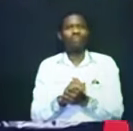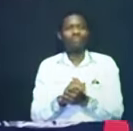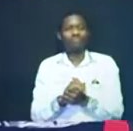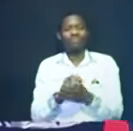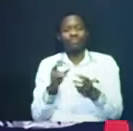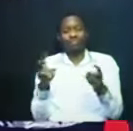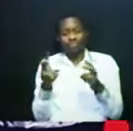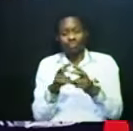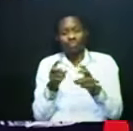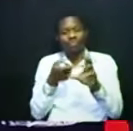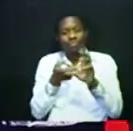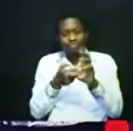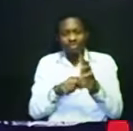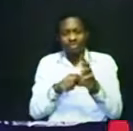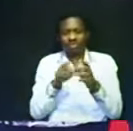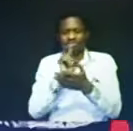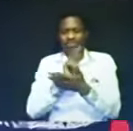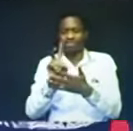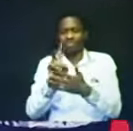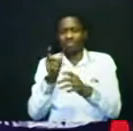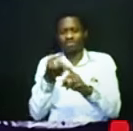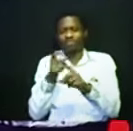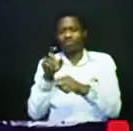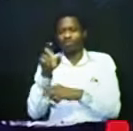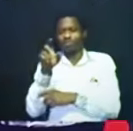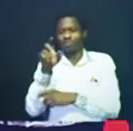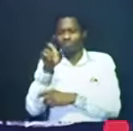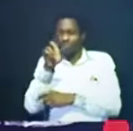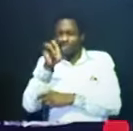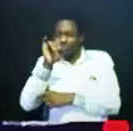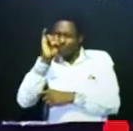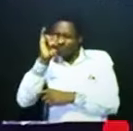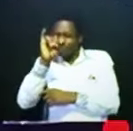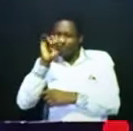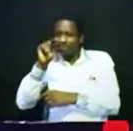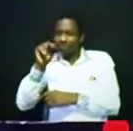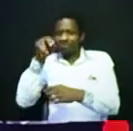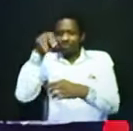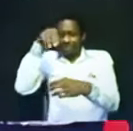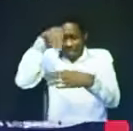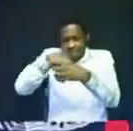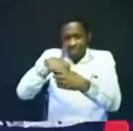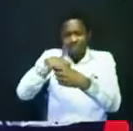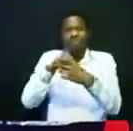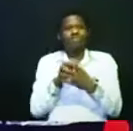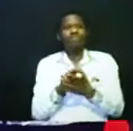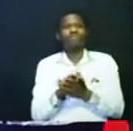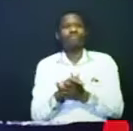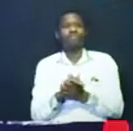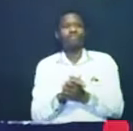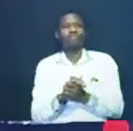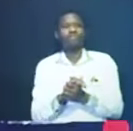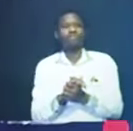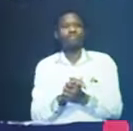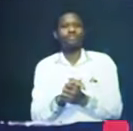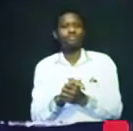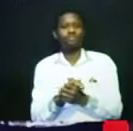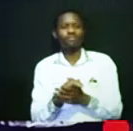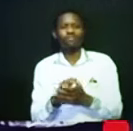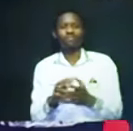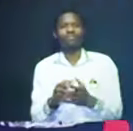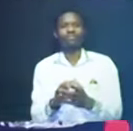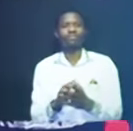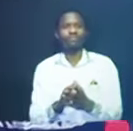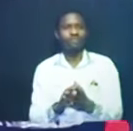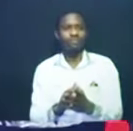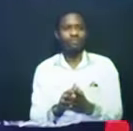osoro asempa no no kwasem a mate no enti asempa no a atomo se de wo